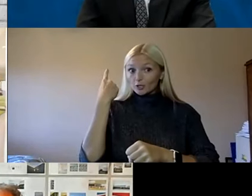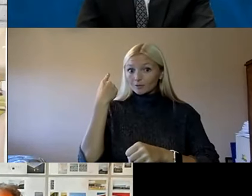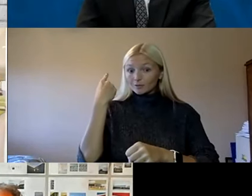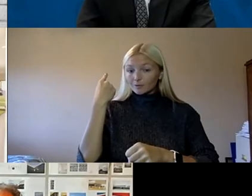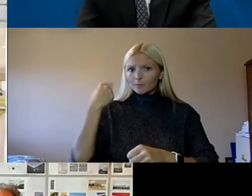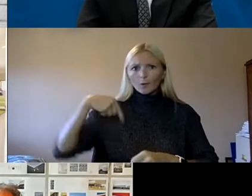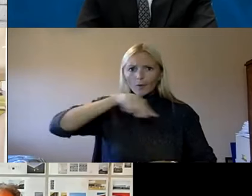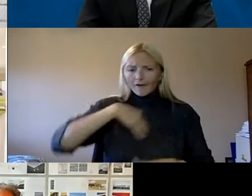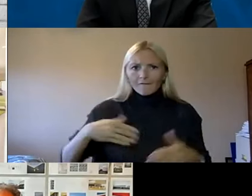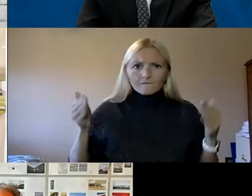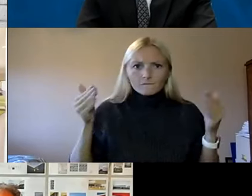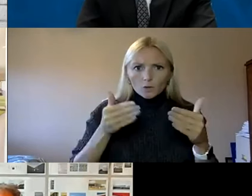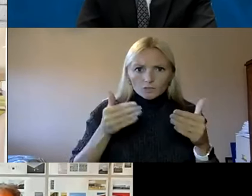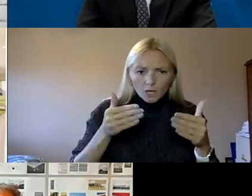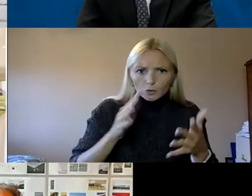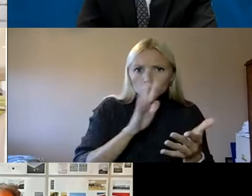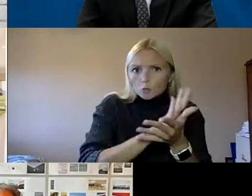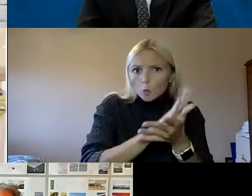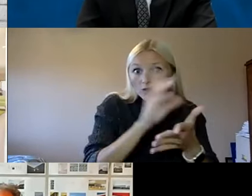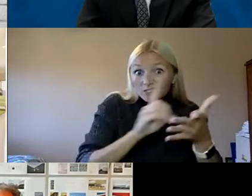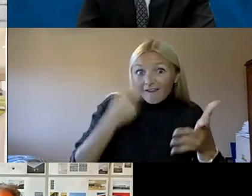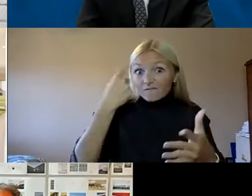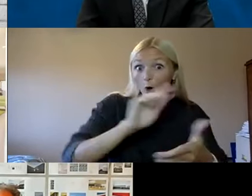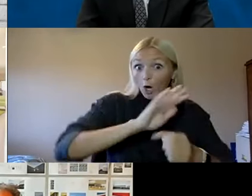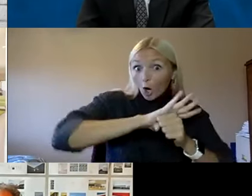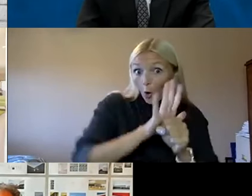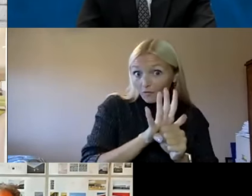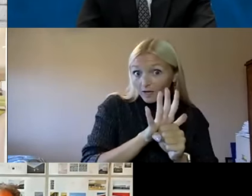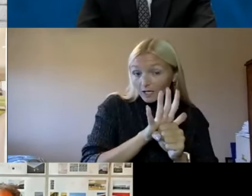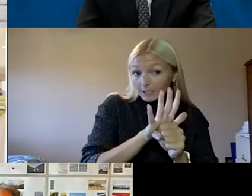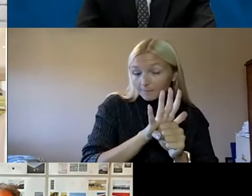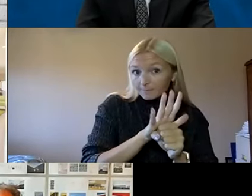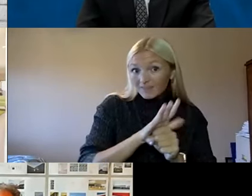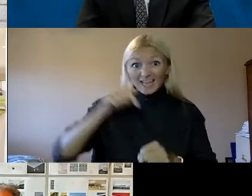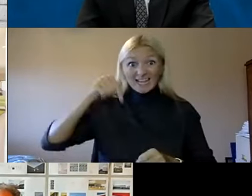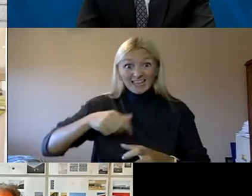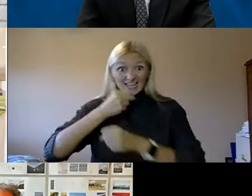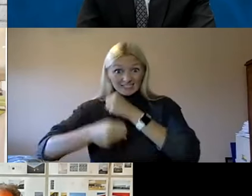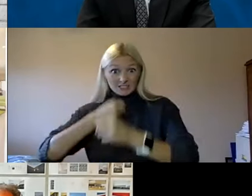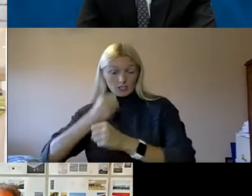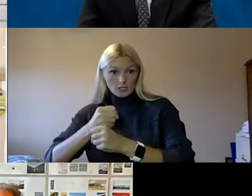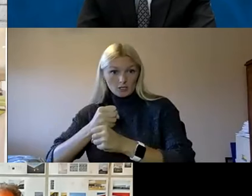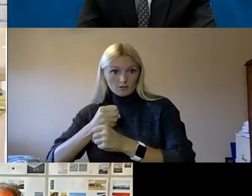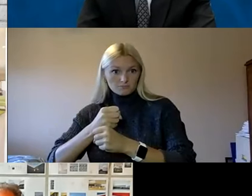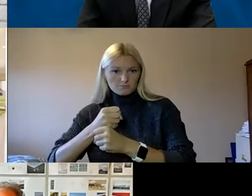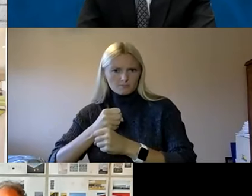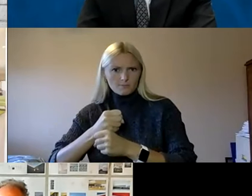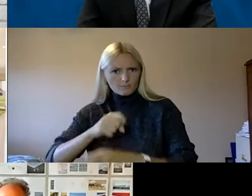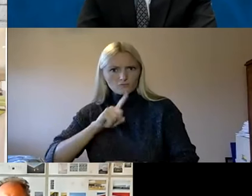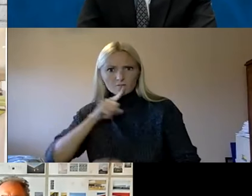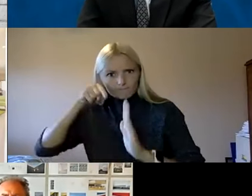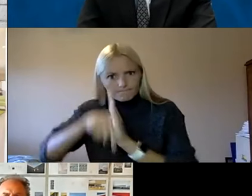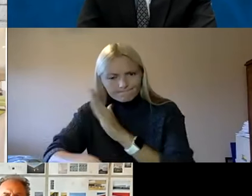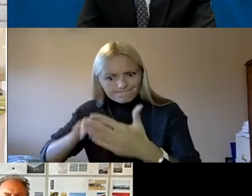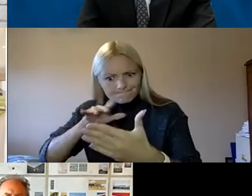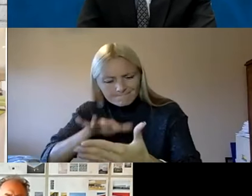focused at that time on school design for COVID-19. This year, the series will feature case studies of